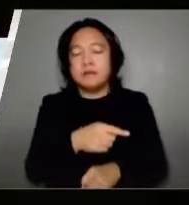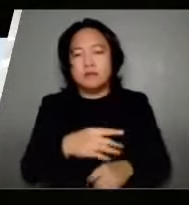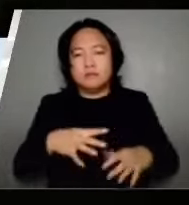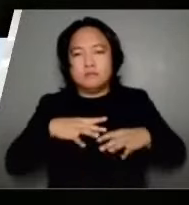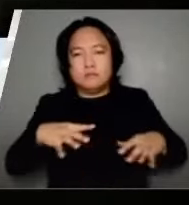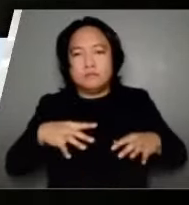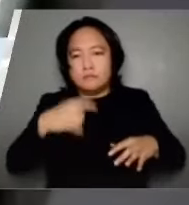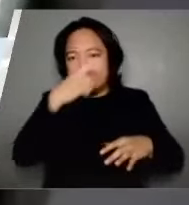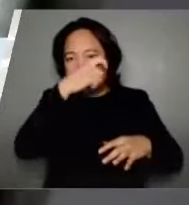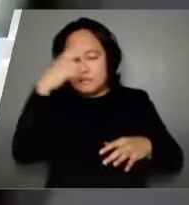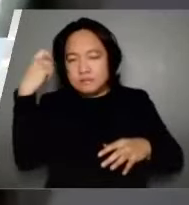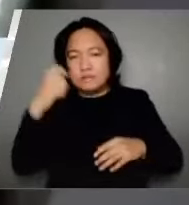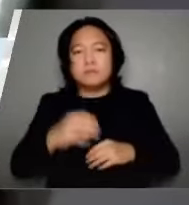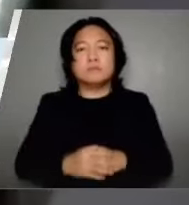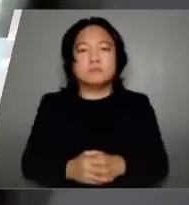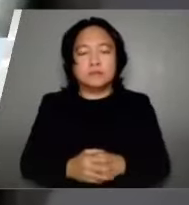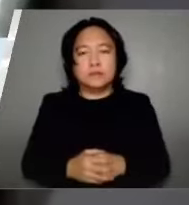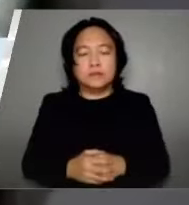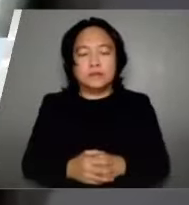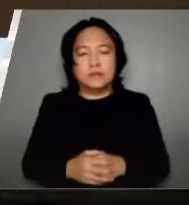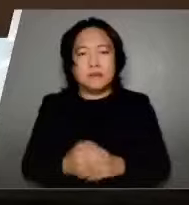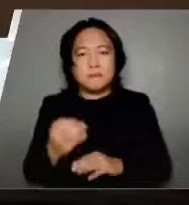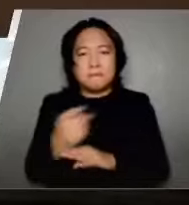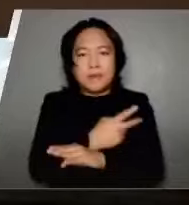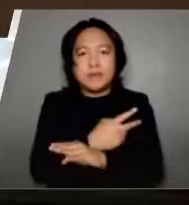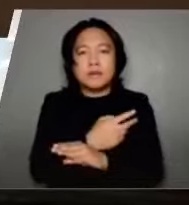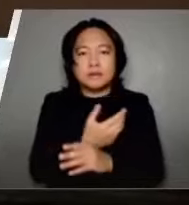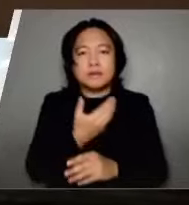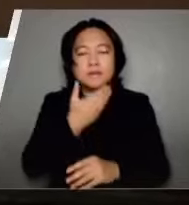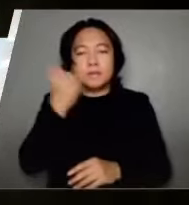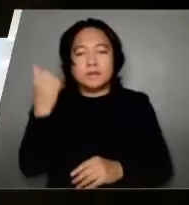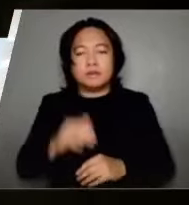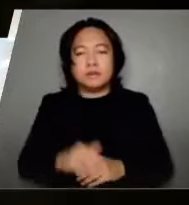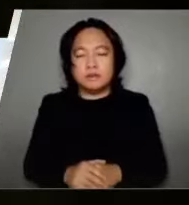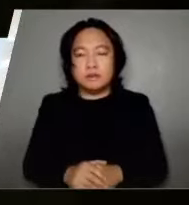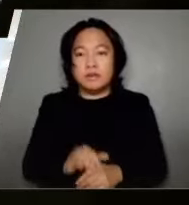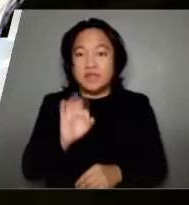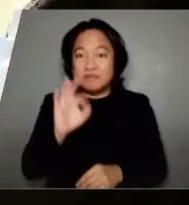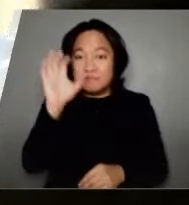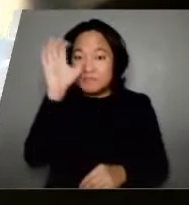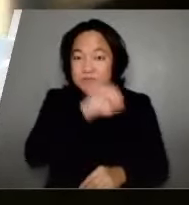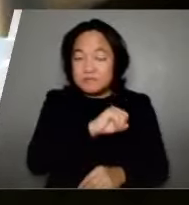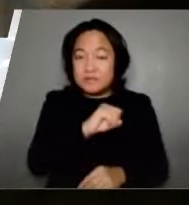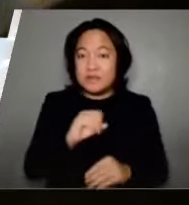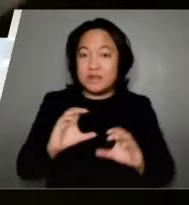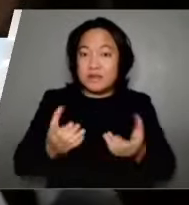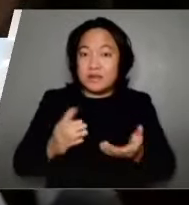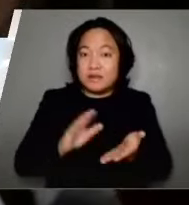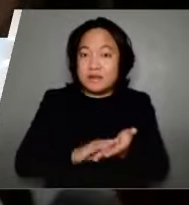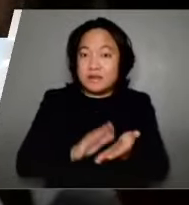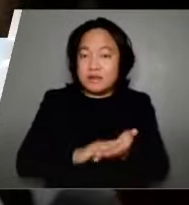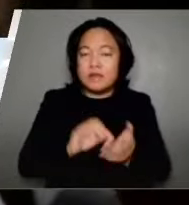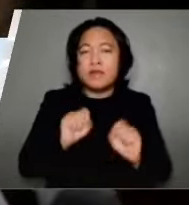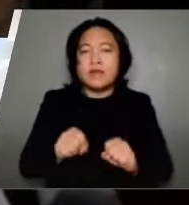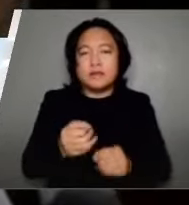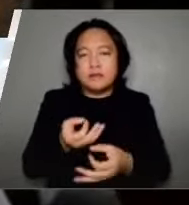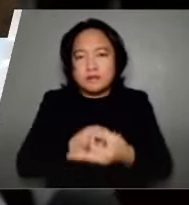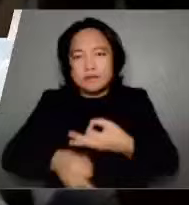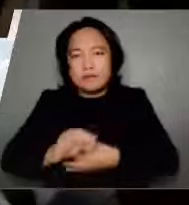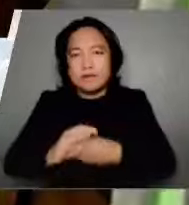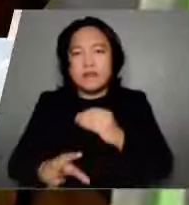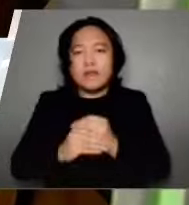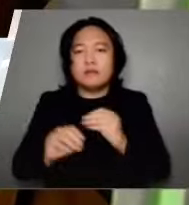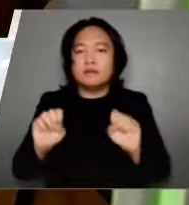ng mga estudyante. Pwede naman daw itong punan ng Saturday classes. Resulta raw ito ng dati ng survey kung saan hindi talaga init